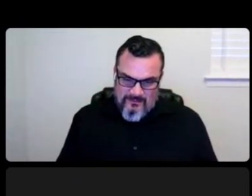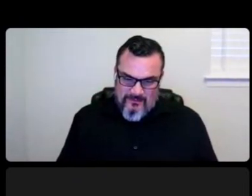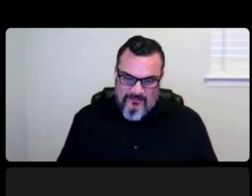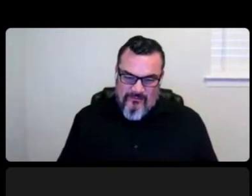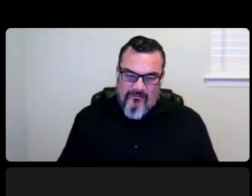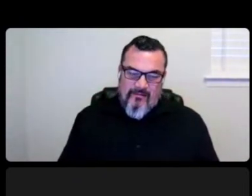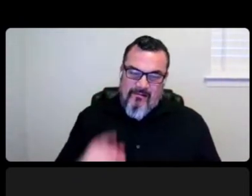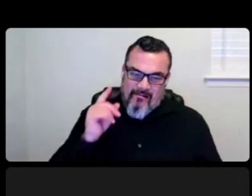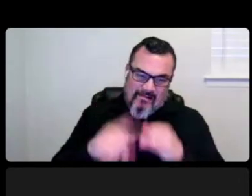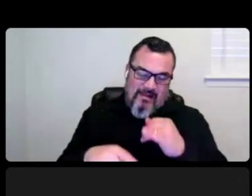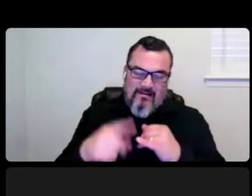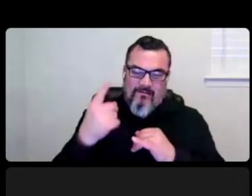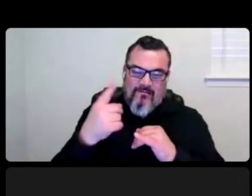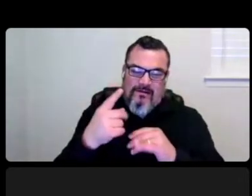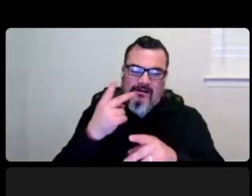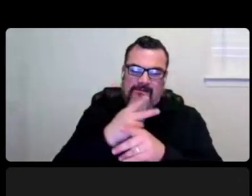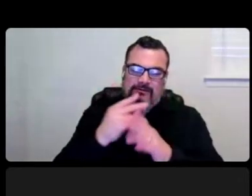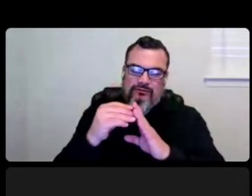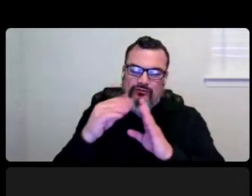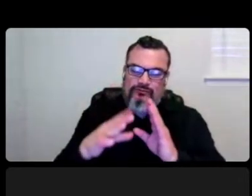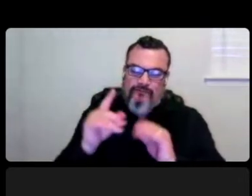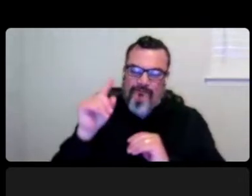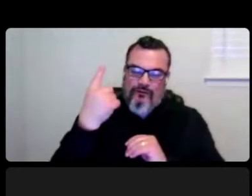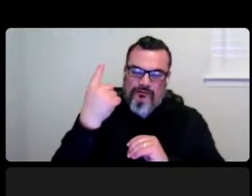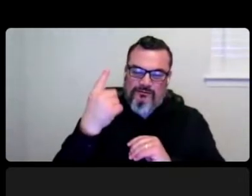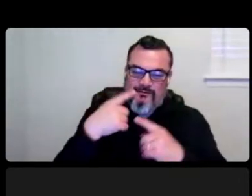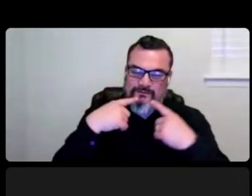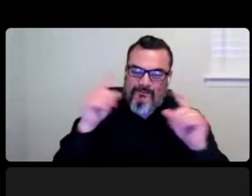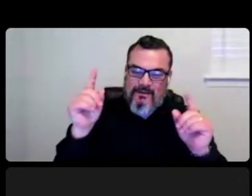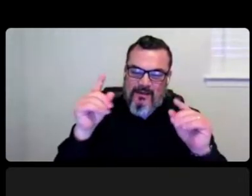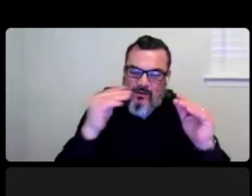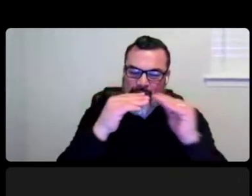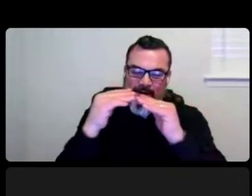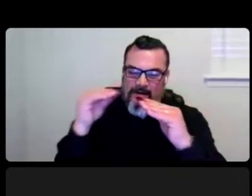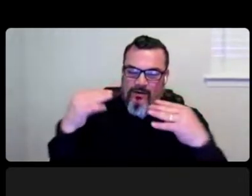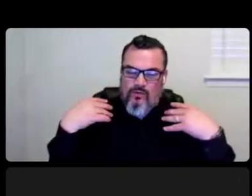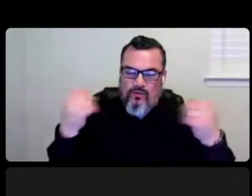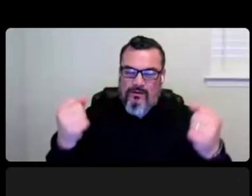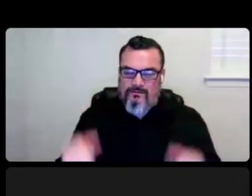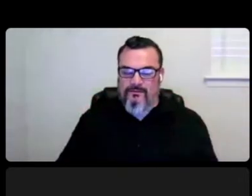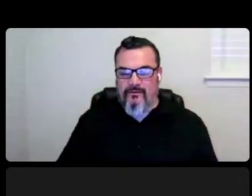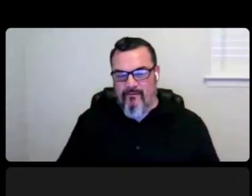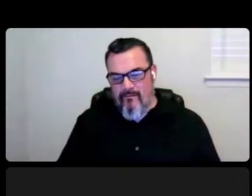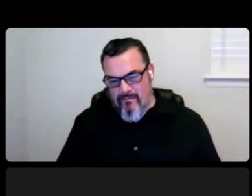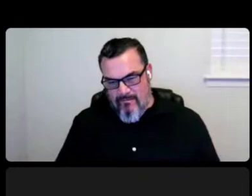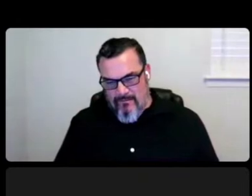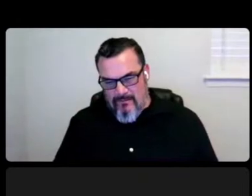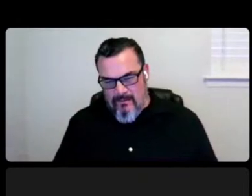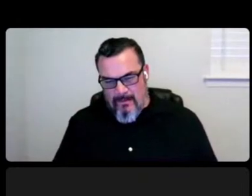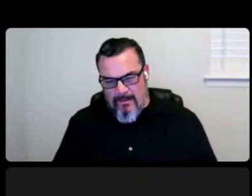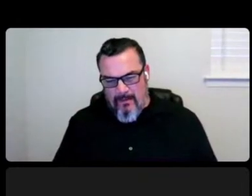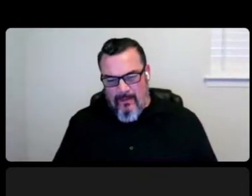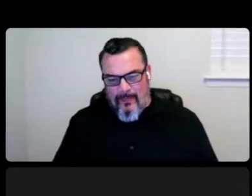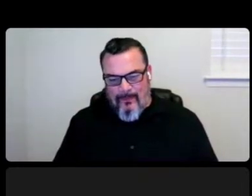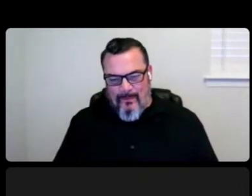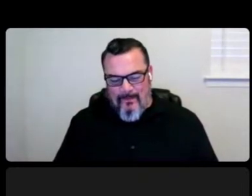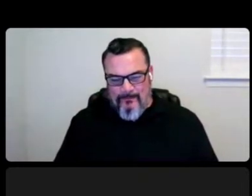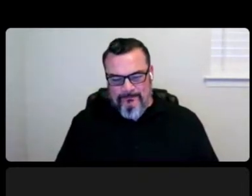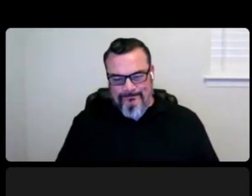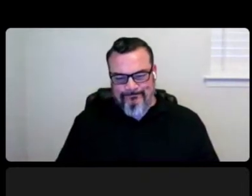And the last motto, keeping students first, achievement, equity, wellness.